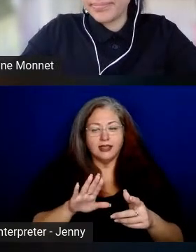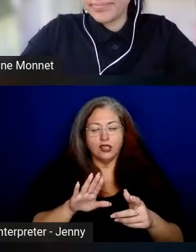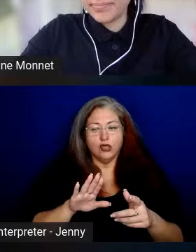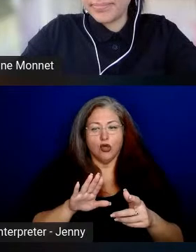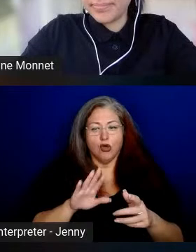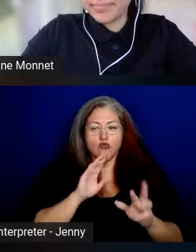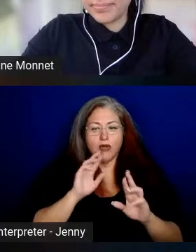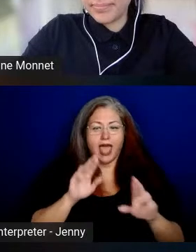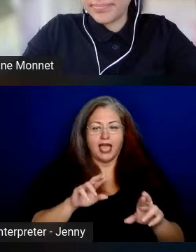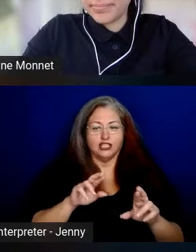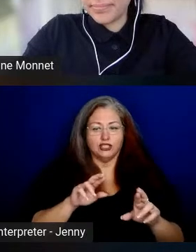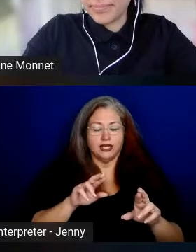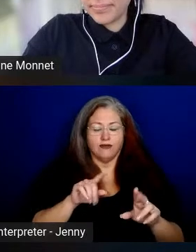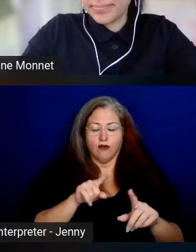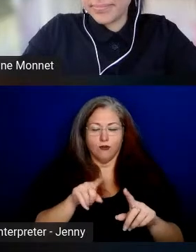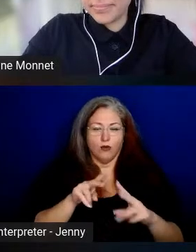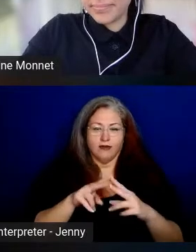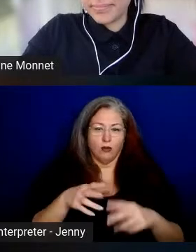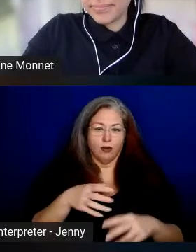a super powerful film.